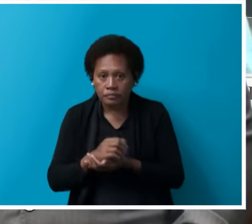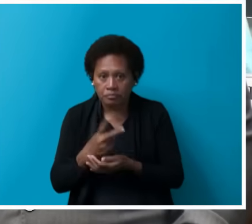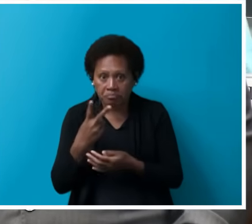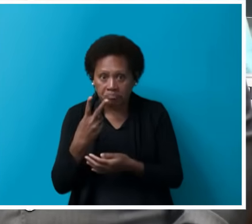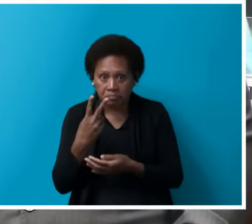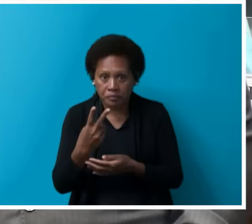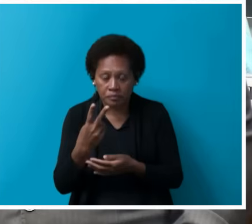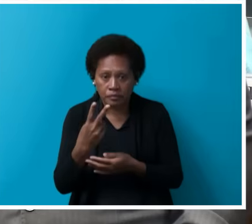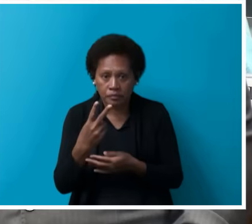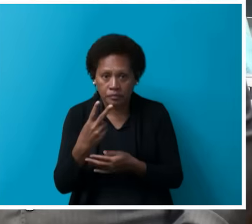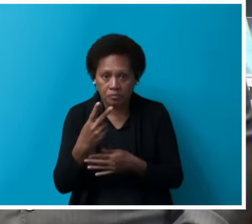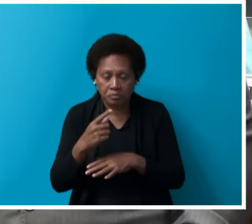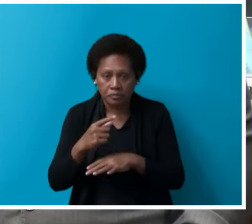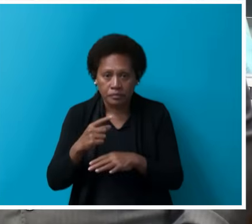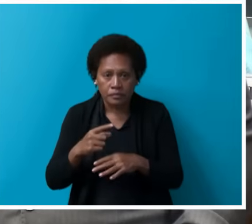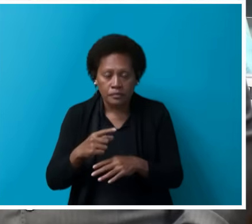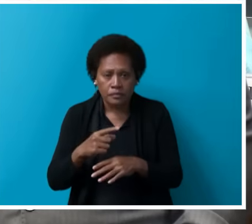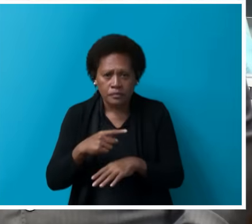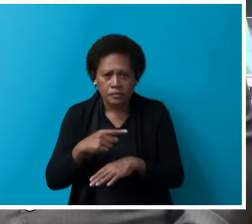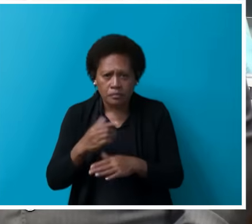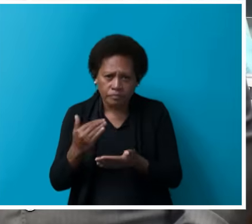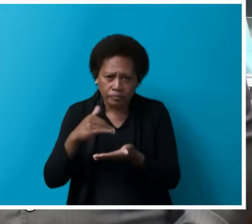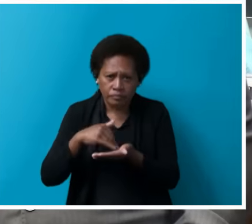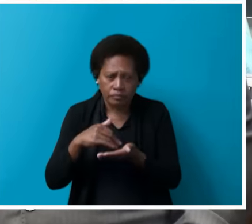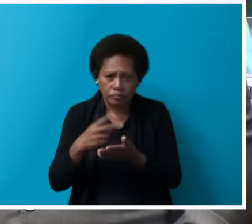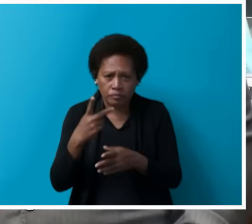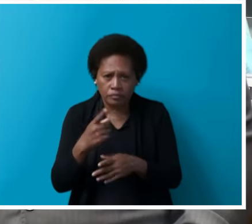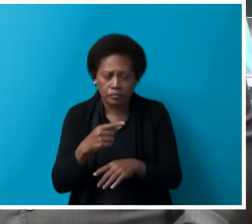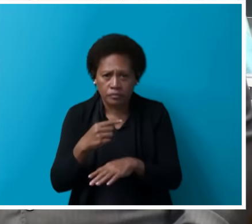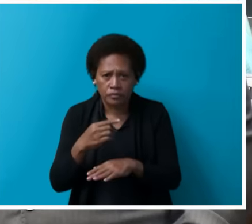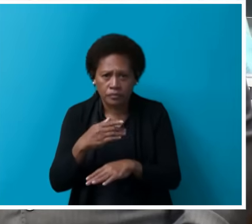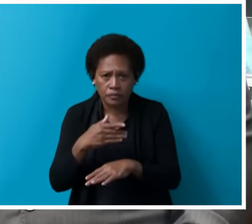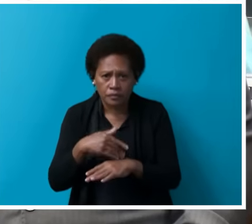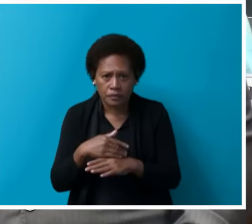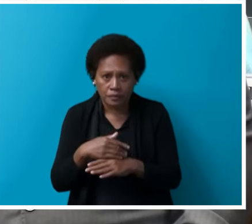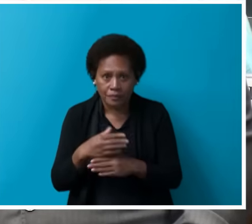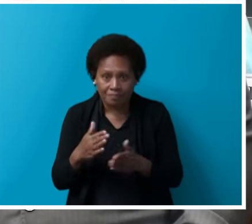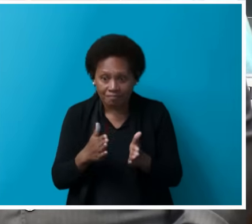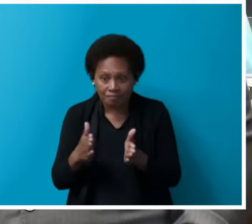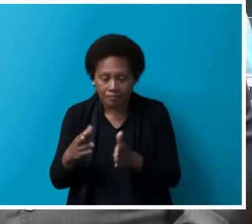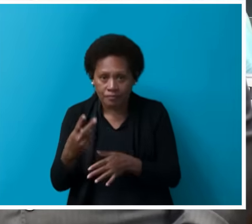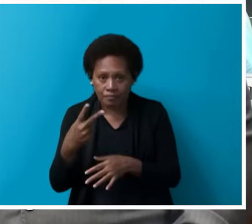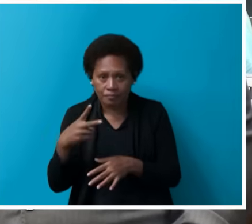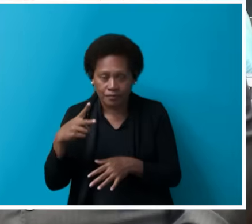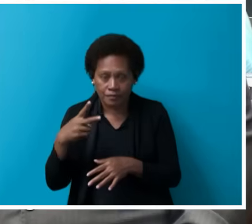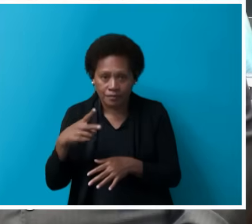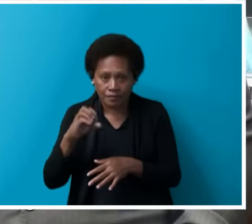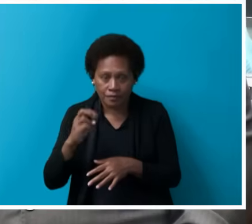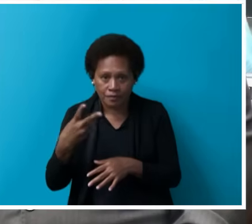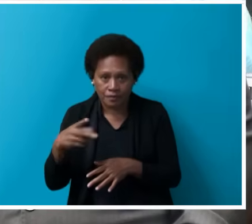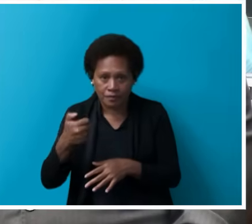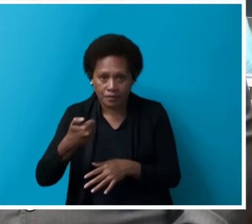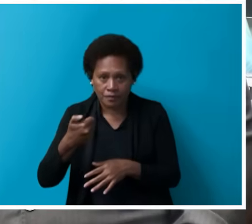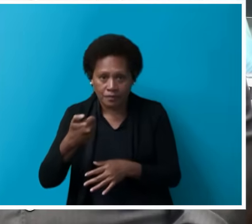debt accumulated by all governments since Fiji's independence until 2026. Still underinvested. Let me talk